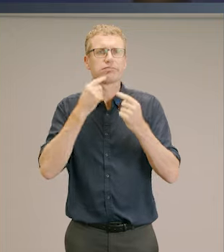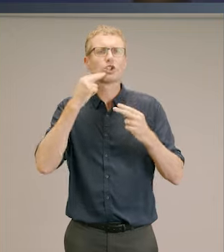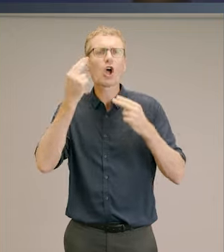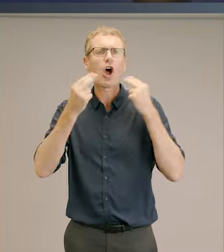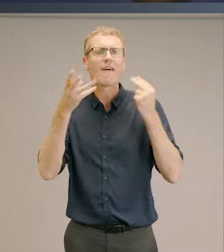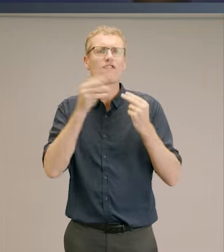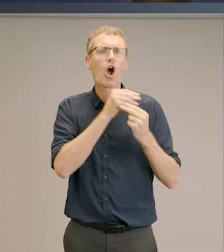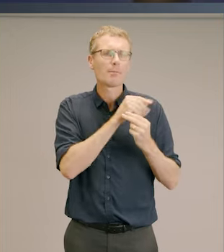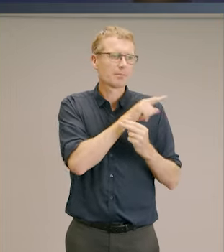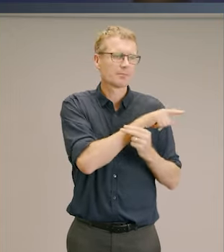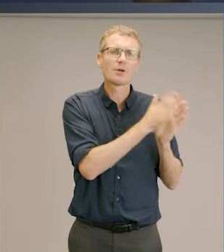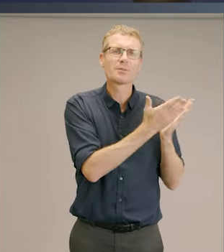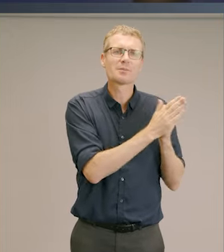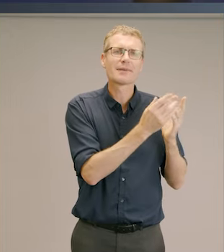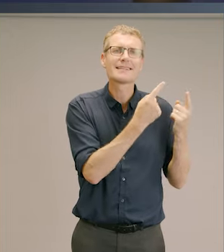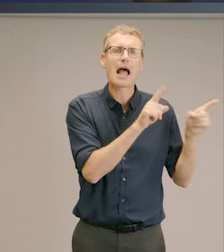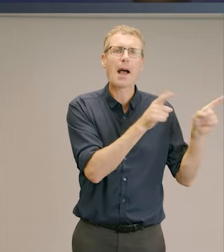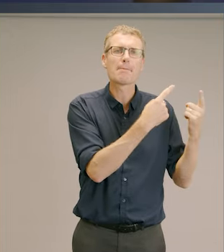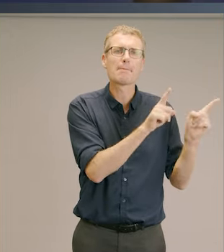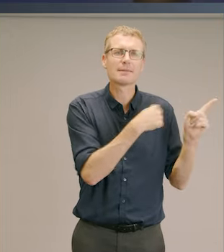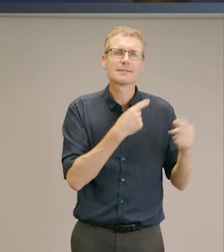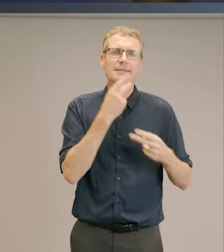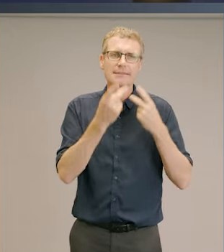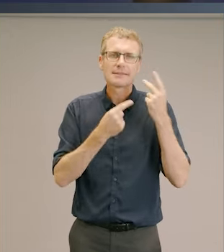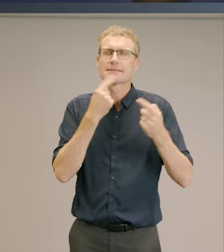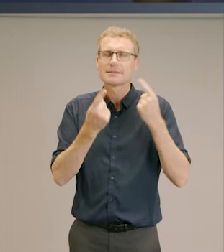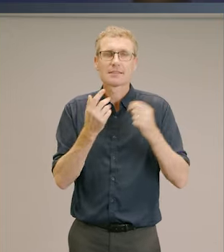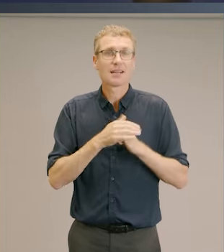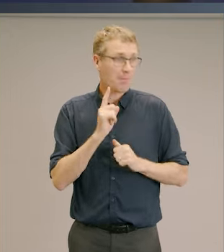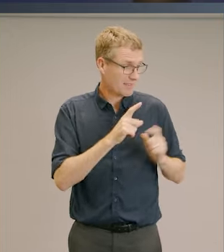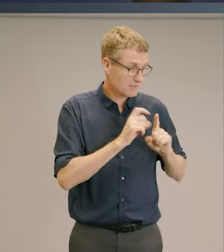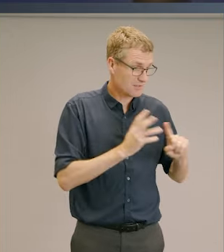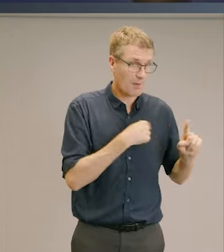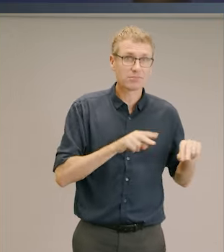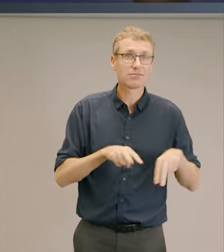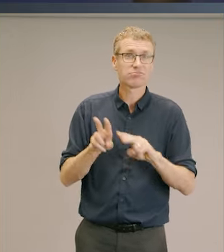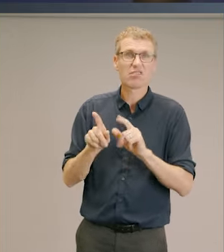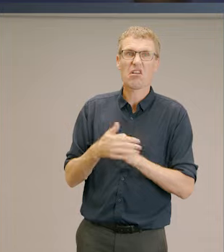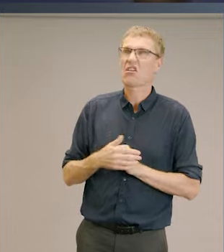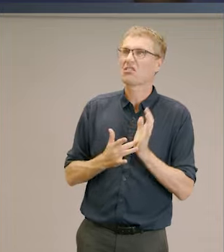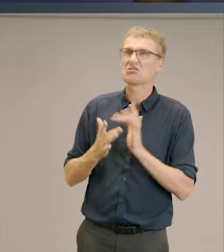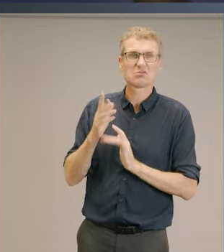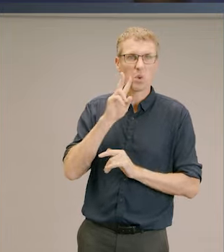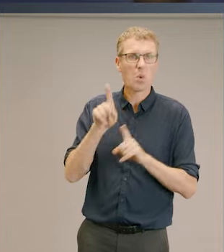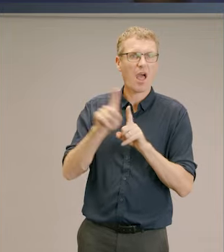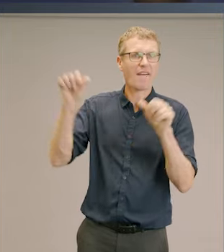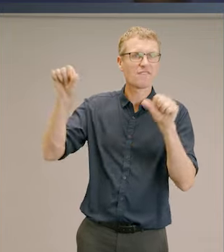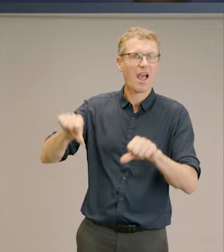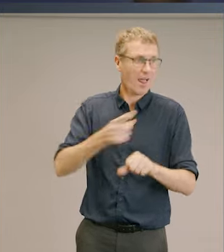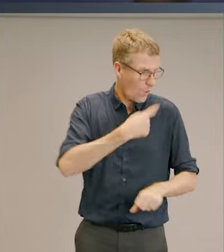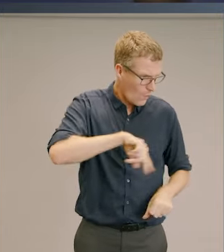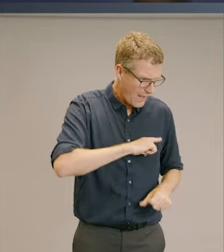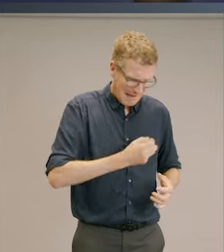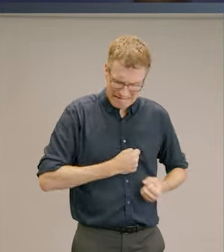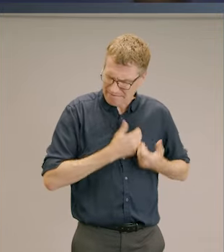from Psalms. He was reminding himself of who he was. But for the disciples, it would have looked like failure. Like, what was all that